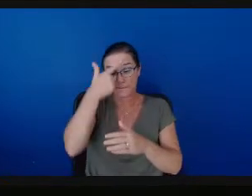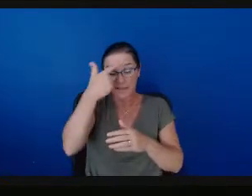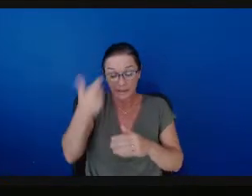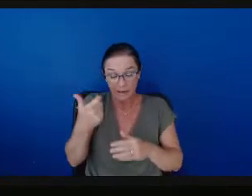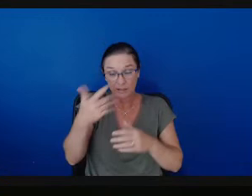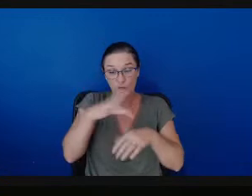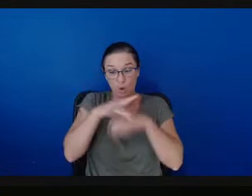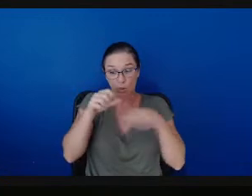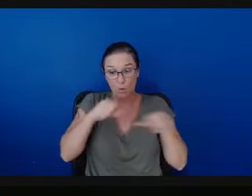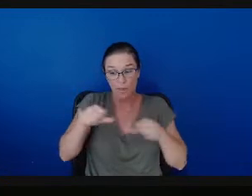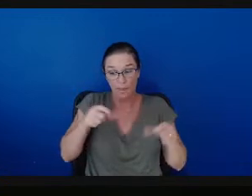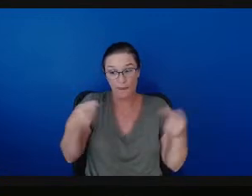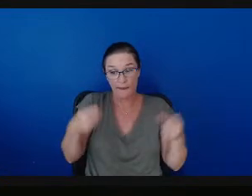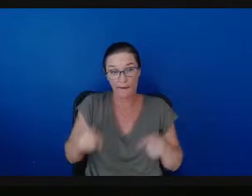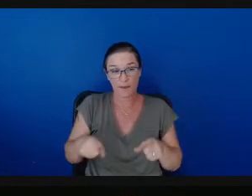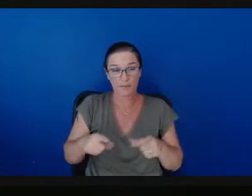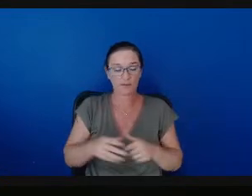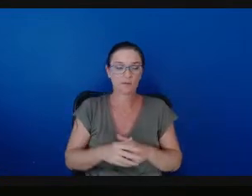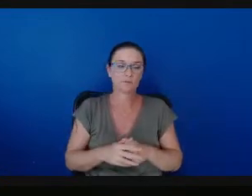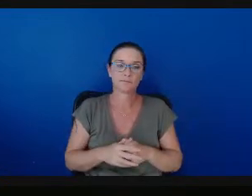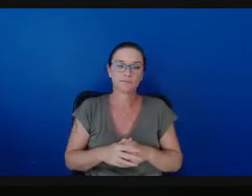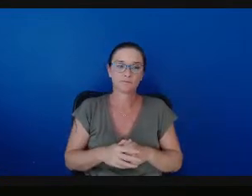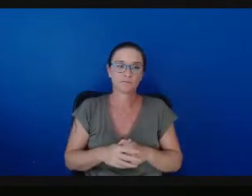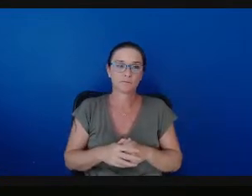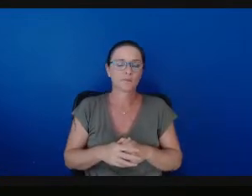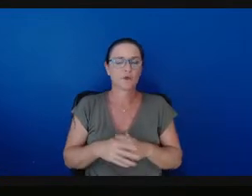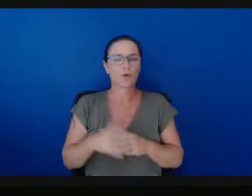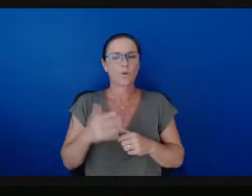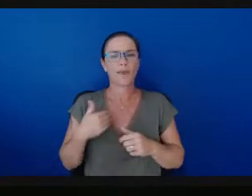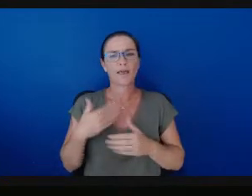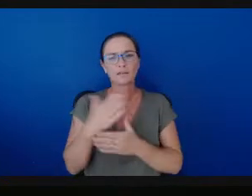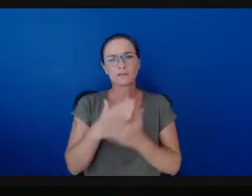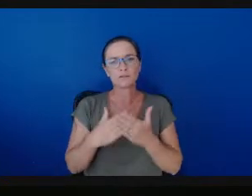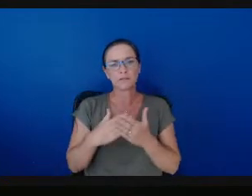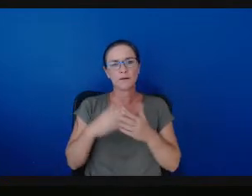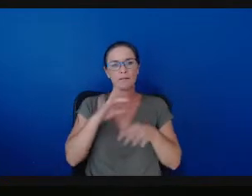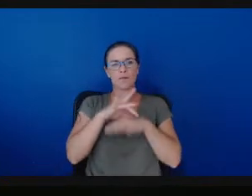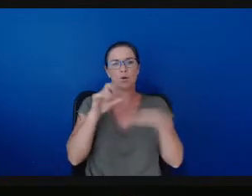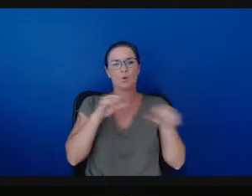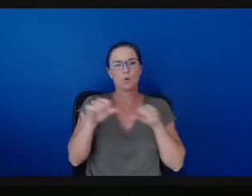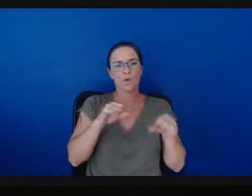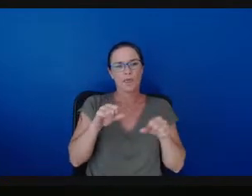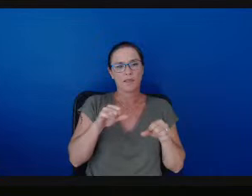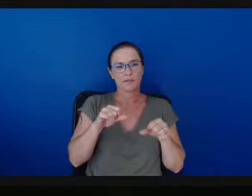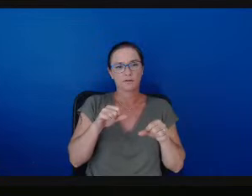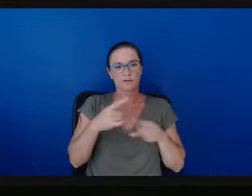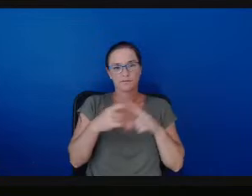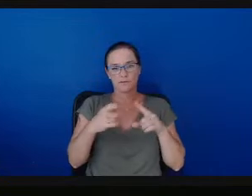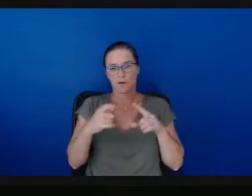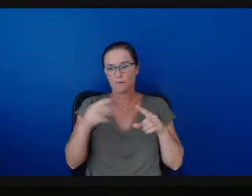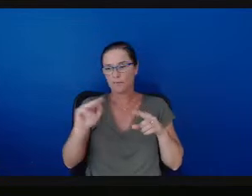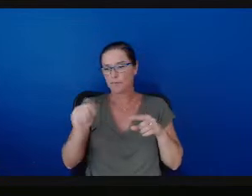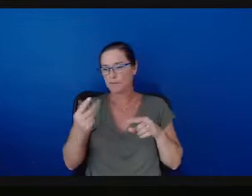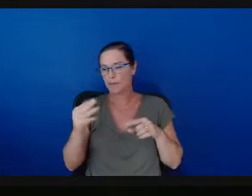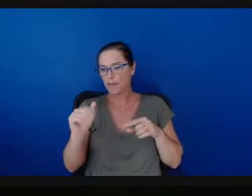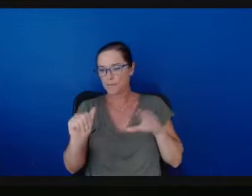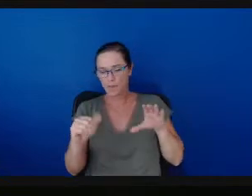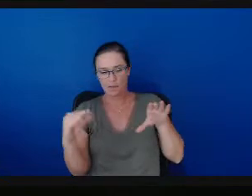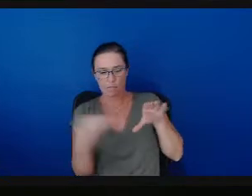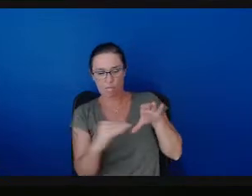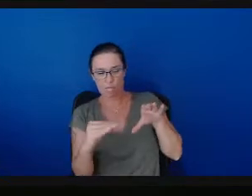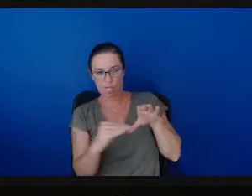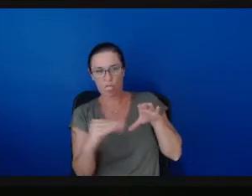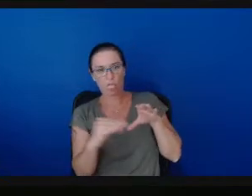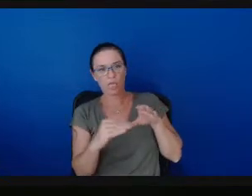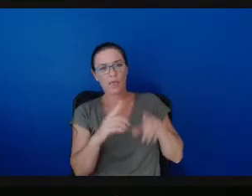bit, that there were some earthquakes as a result of the magma filling in below, but it was really the extra magma